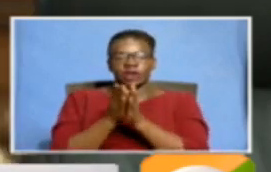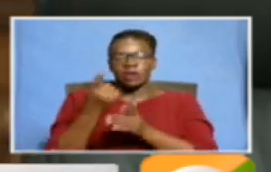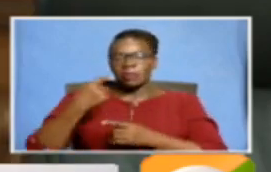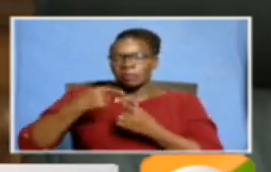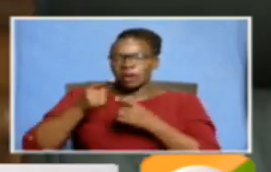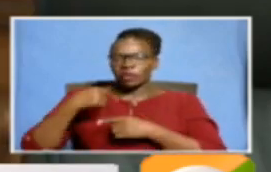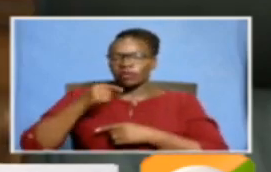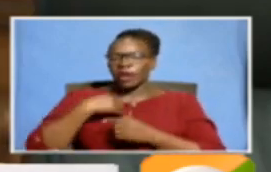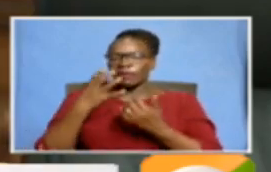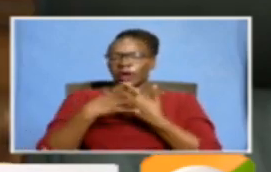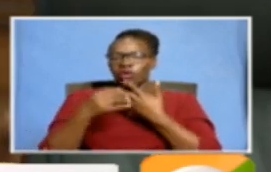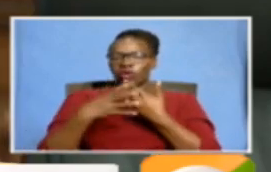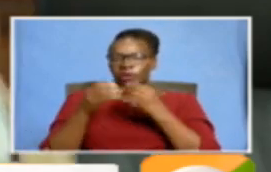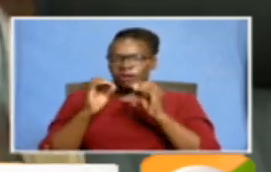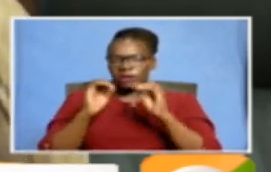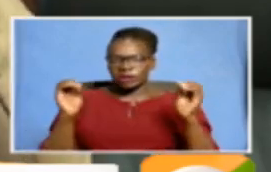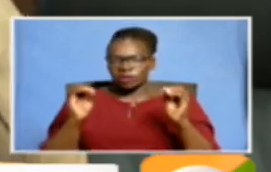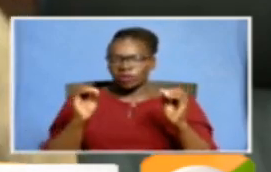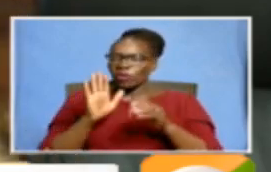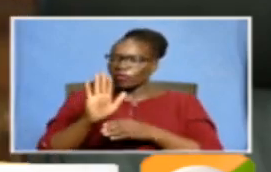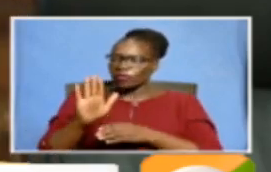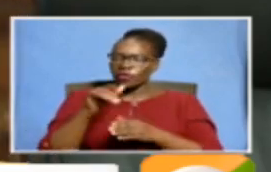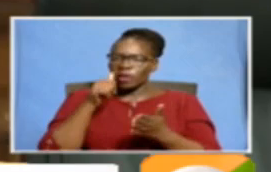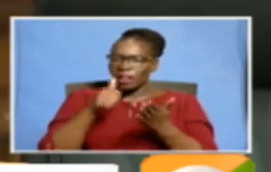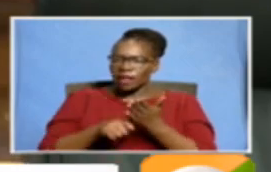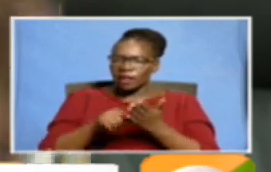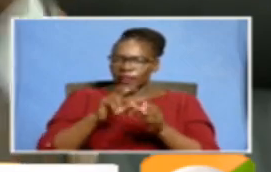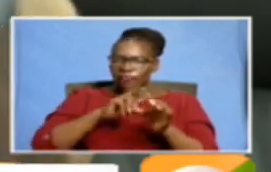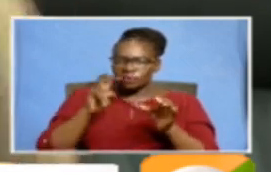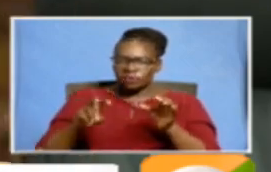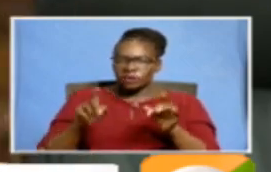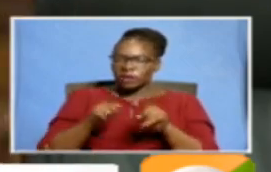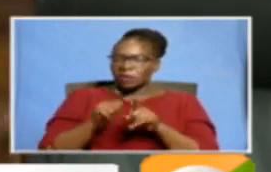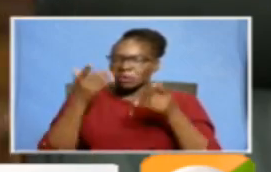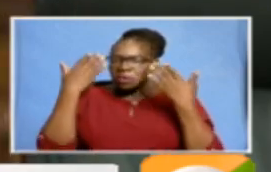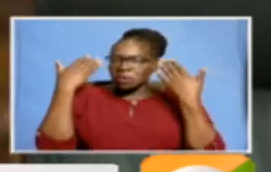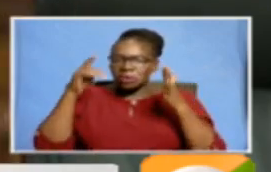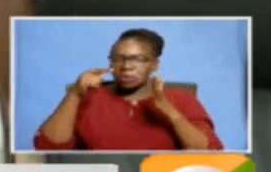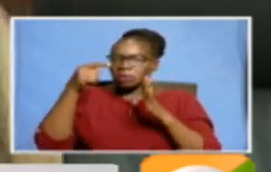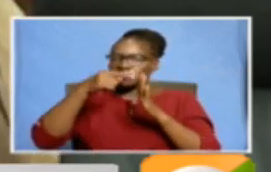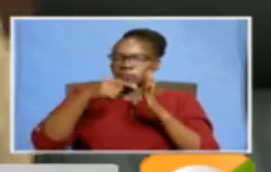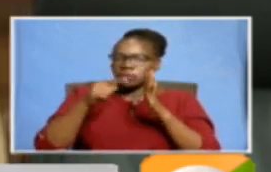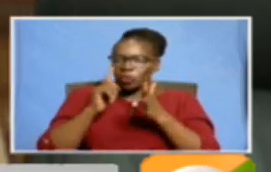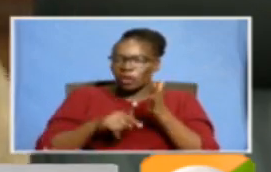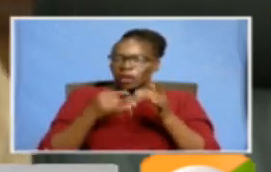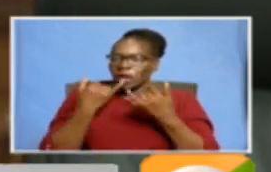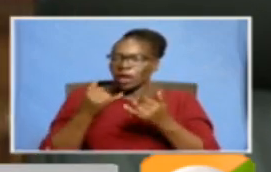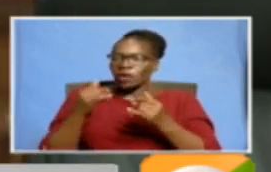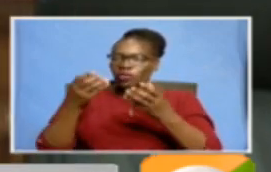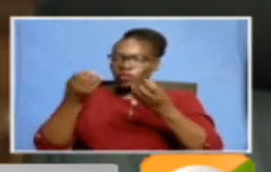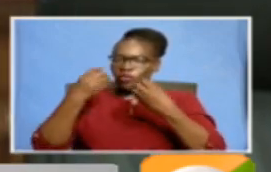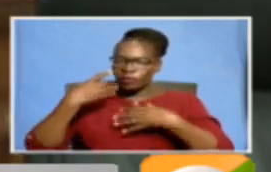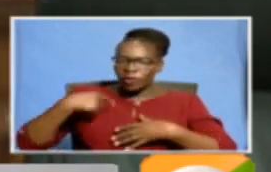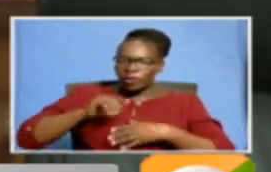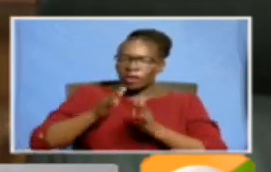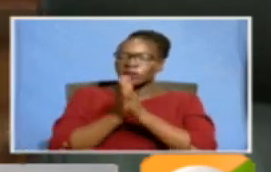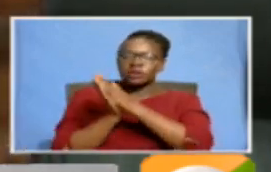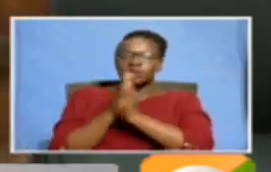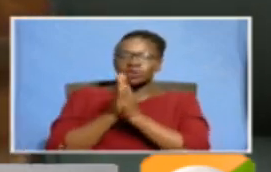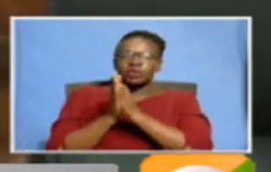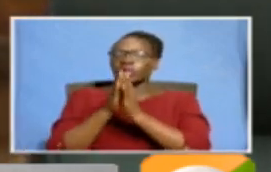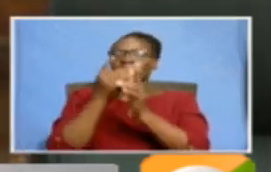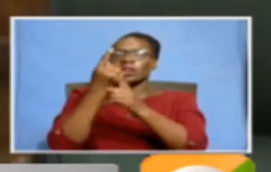even a copy of your resignation letter, and we don't know the contents. And now you are telling us the stories